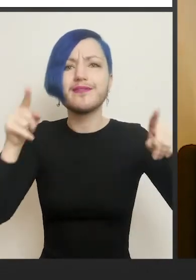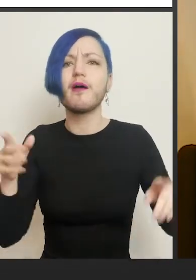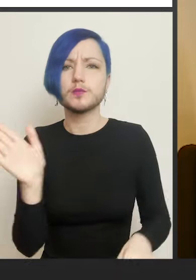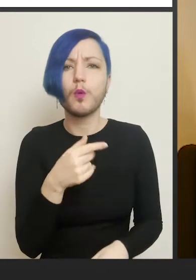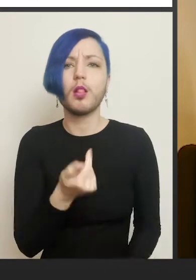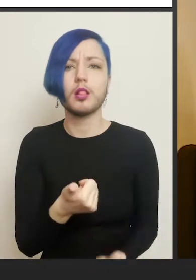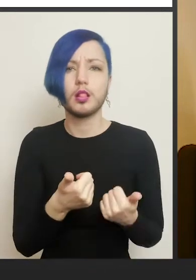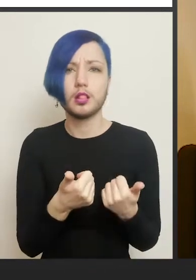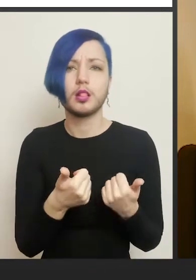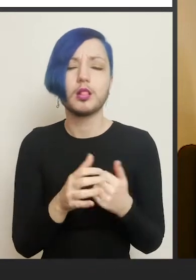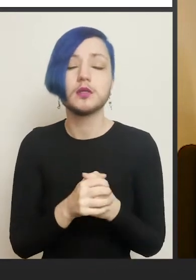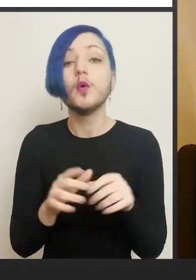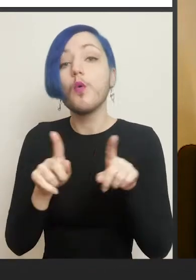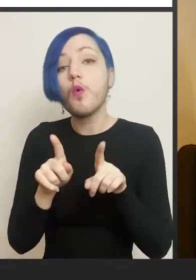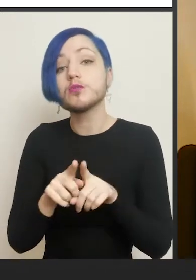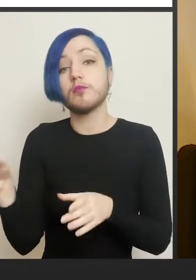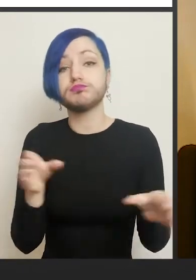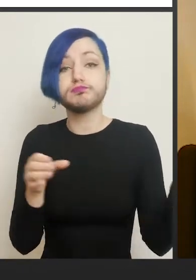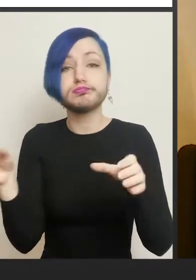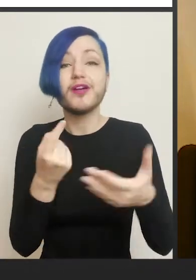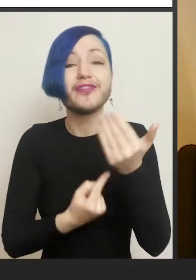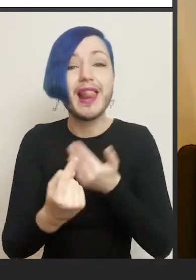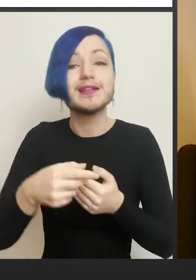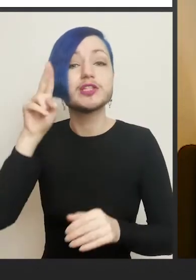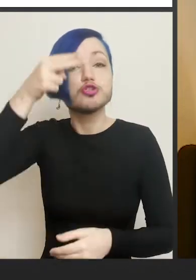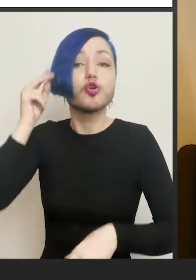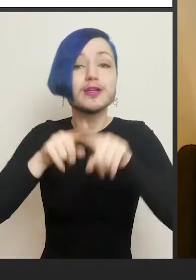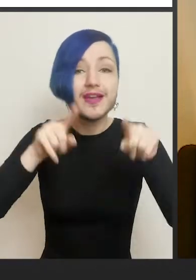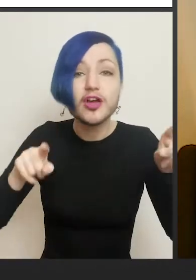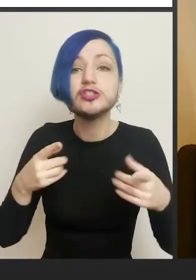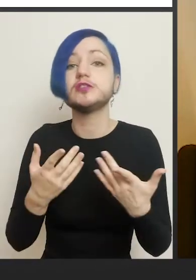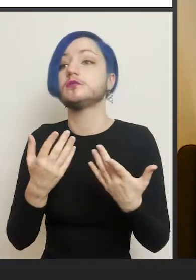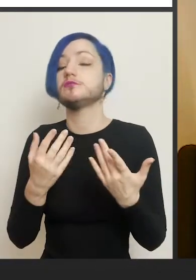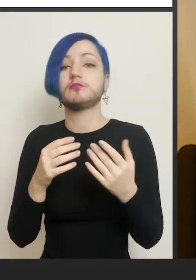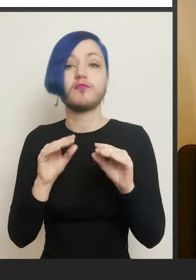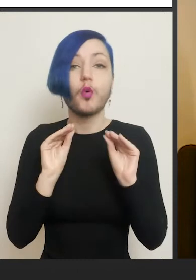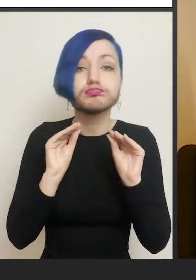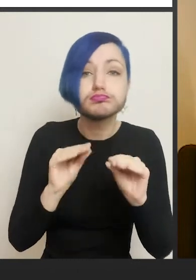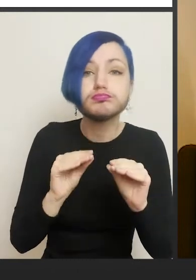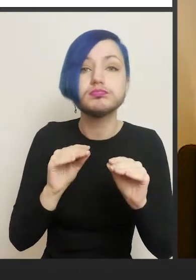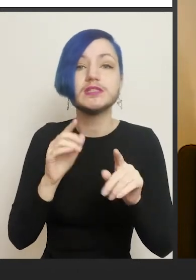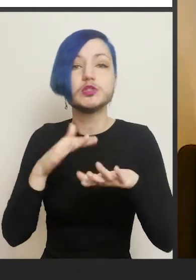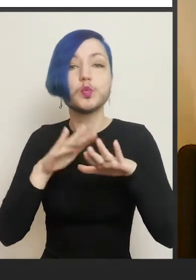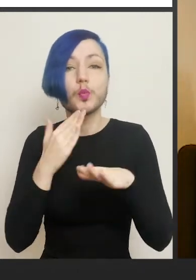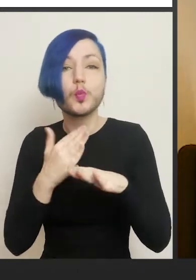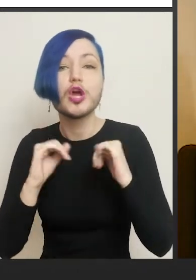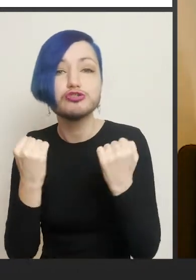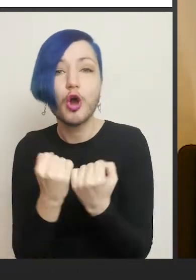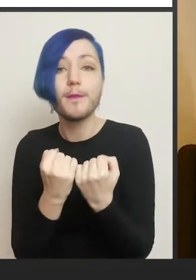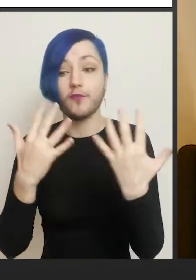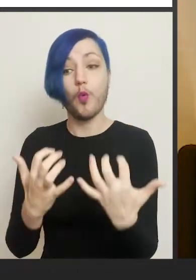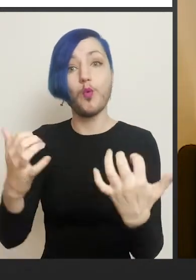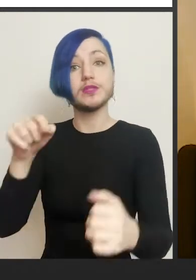we also then hire neurodivergent freelancers and workshoppers to deliver